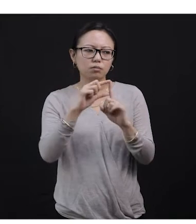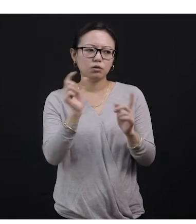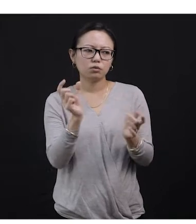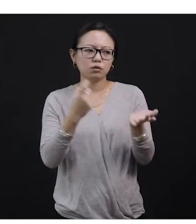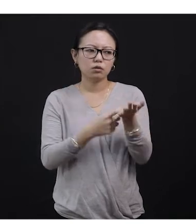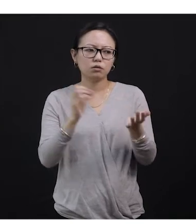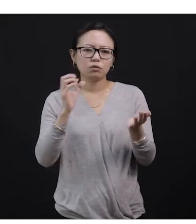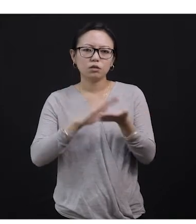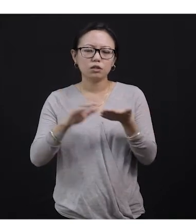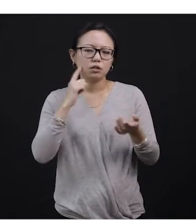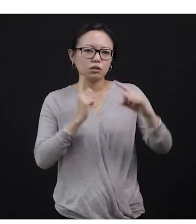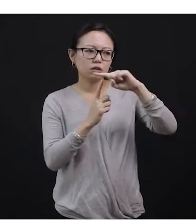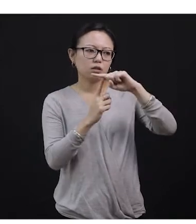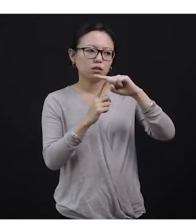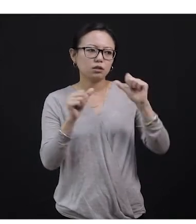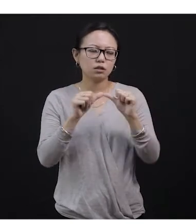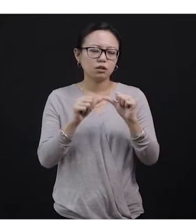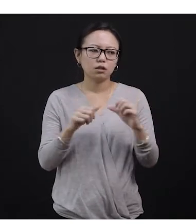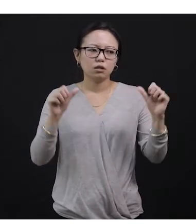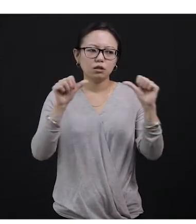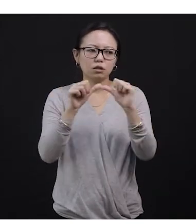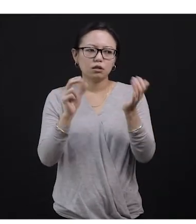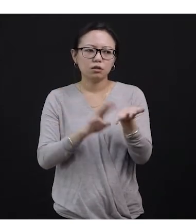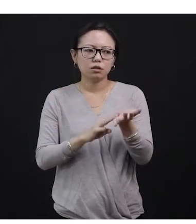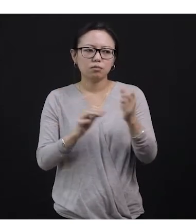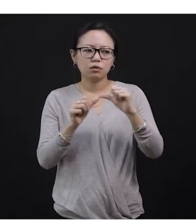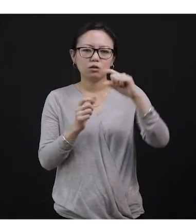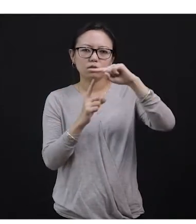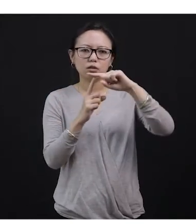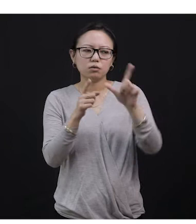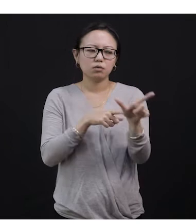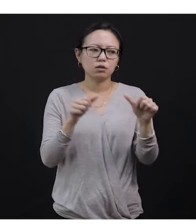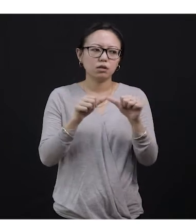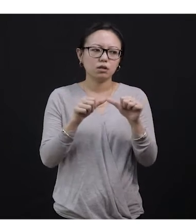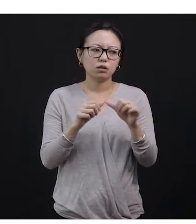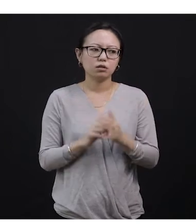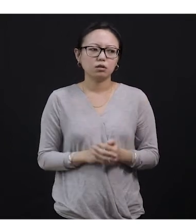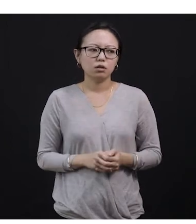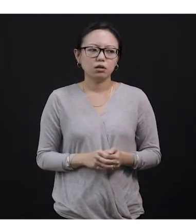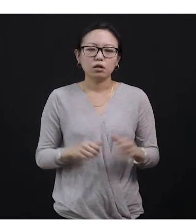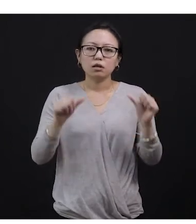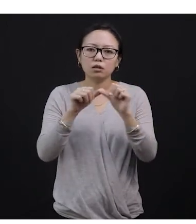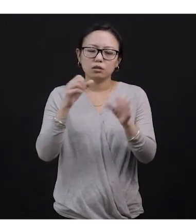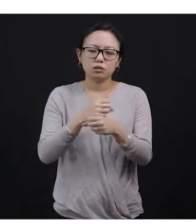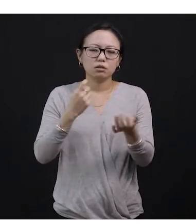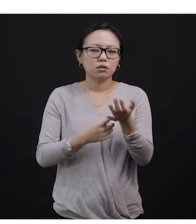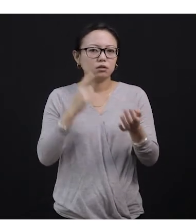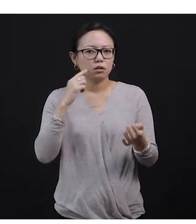Avanti, Vatsa, Kosala, Magadha, and Ayodhya. All right, so in